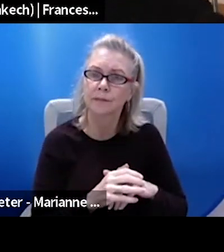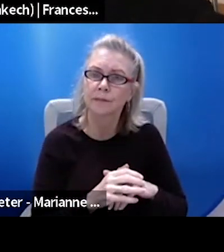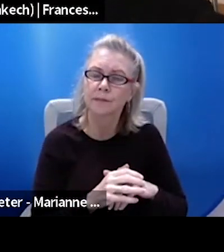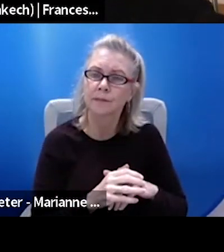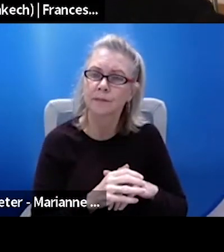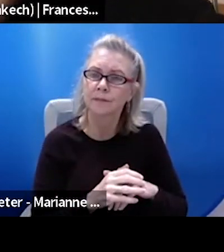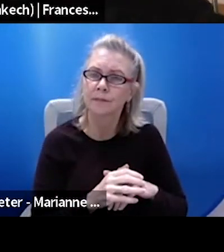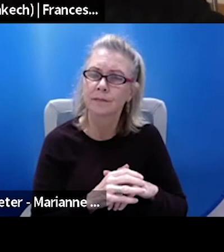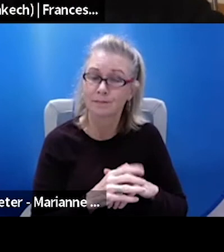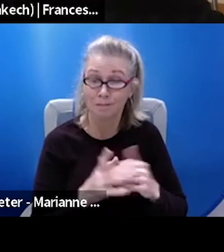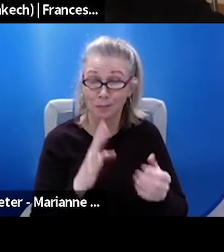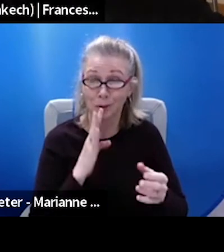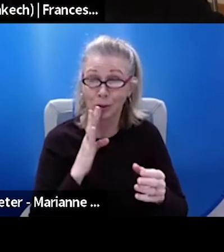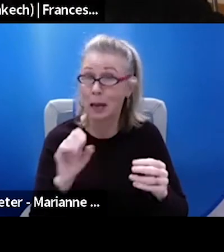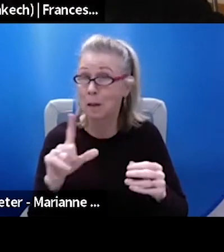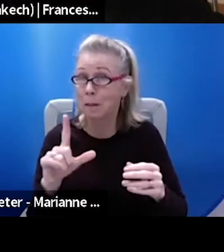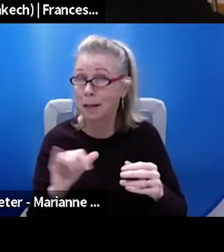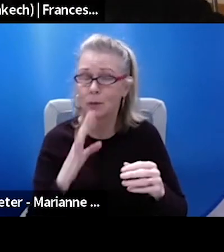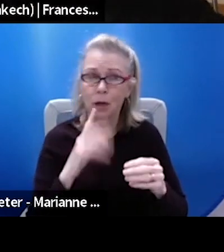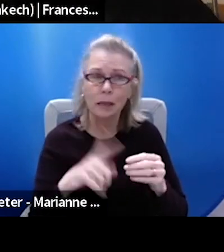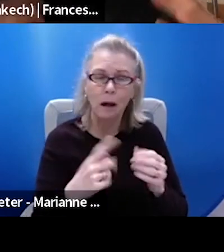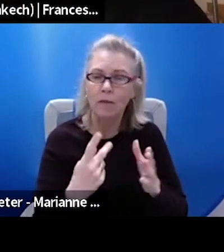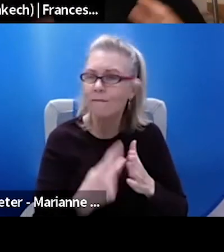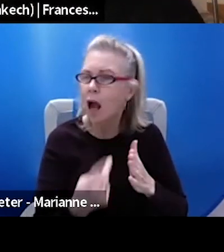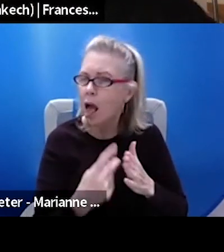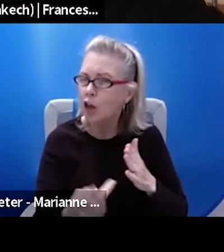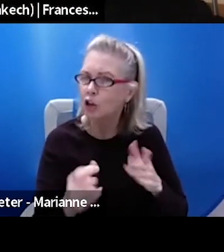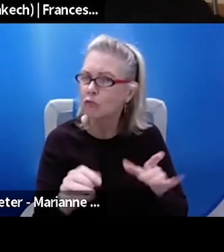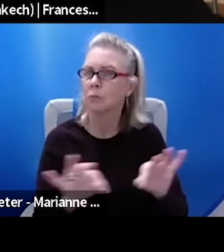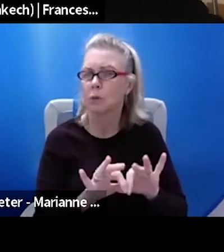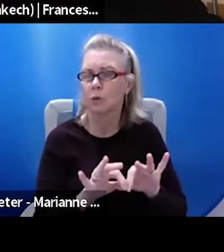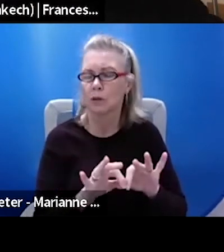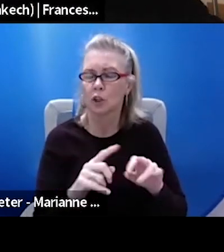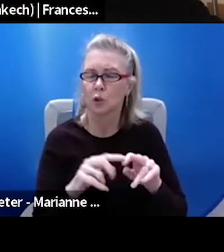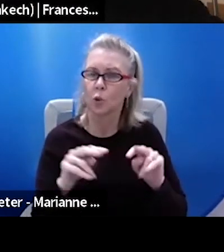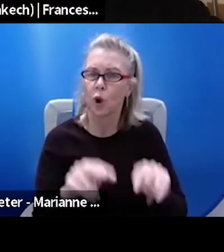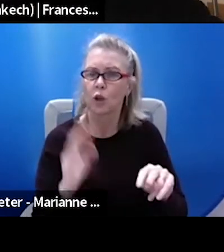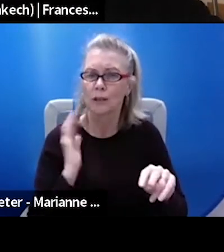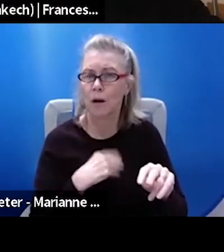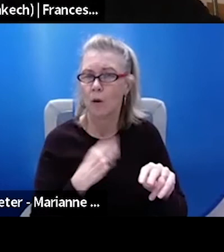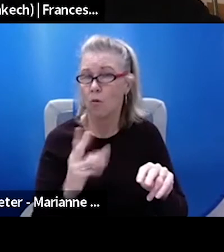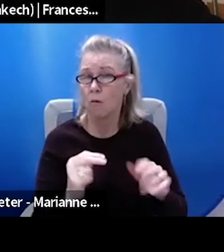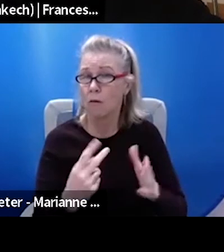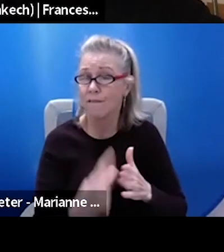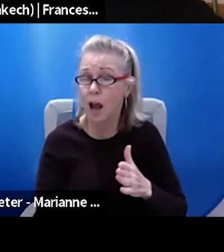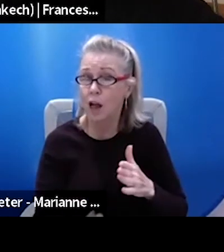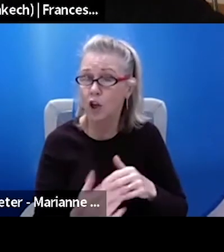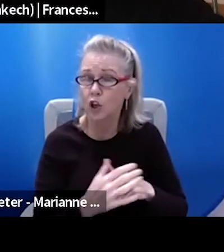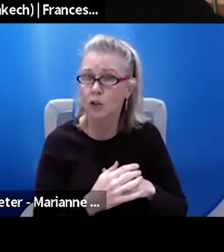Emily, you were talking about failures, kind of look into our own failures,